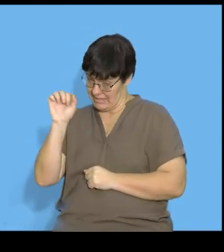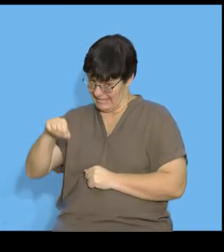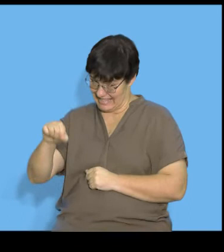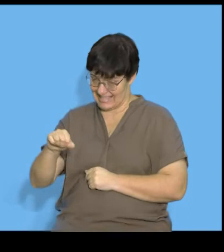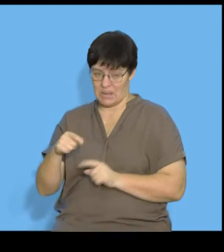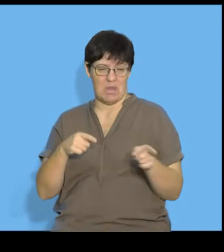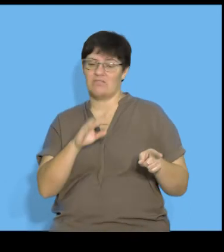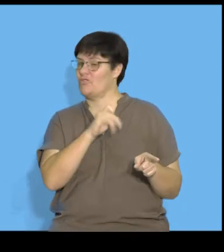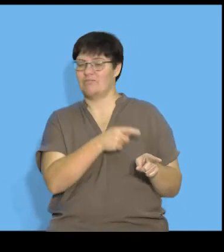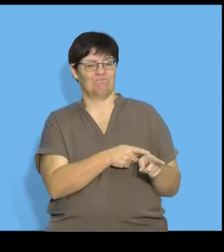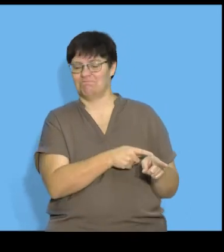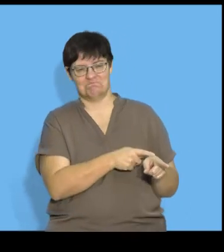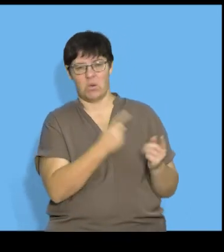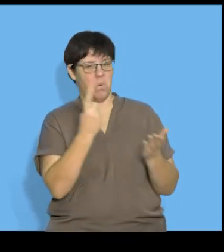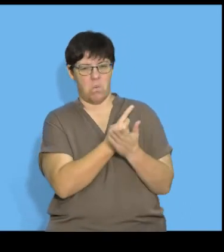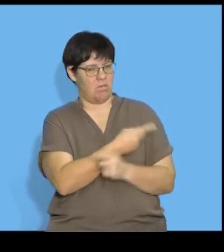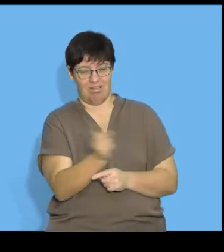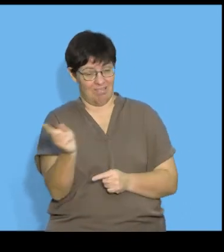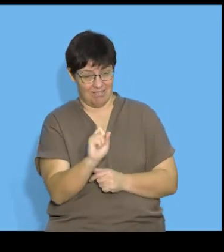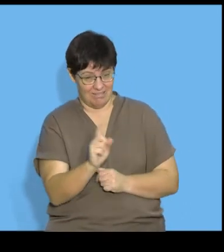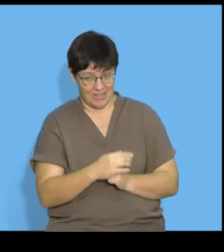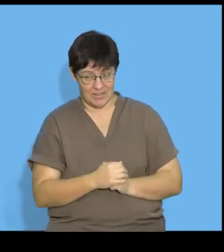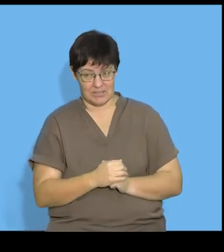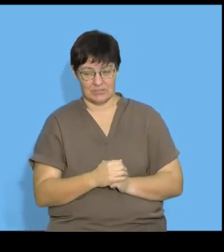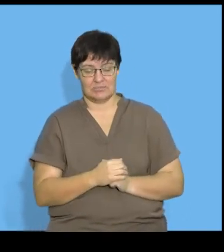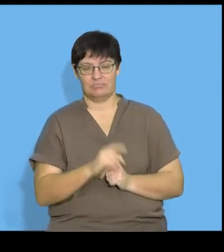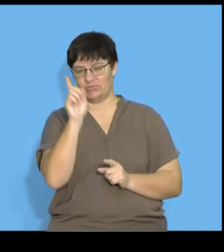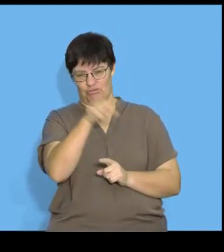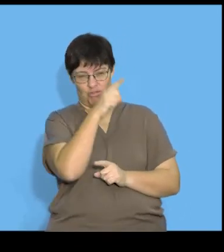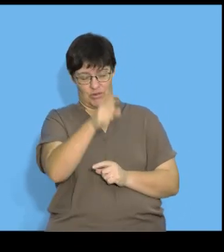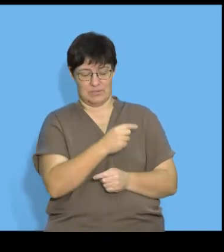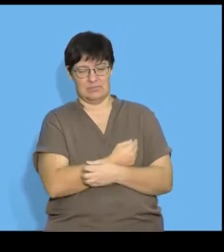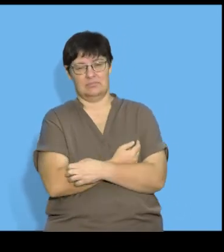but fungi, not all of them. So that statement is